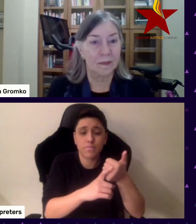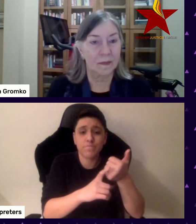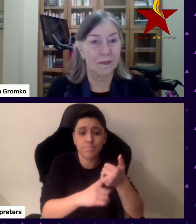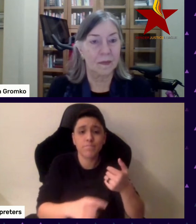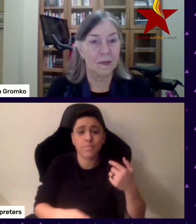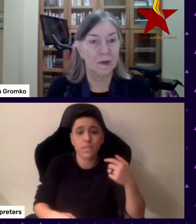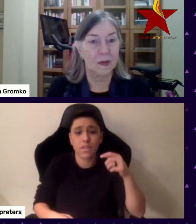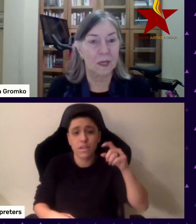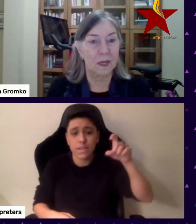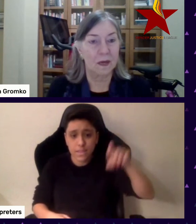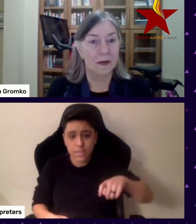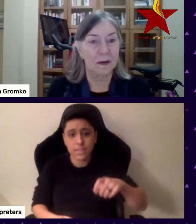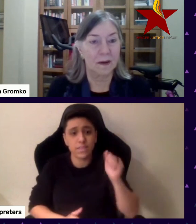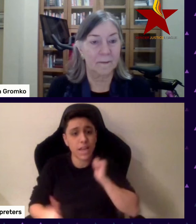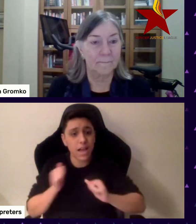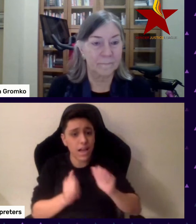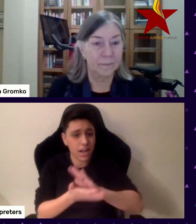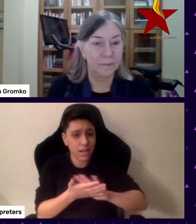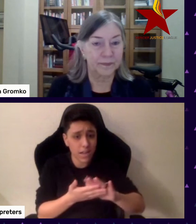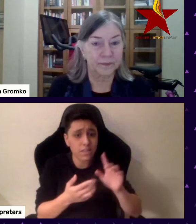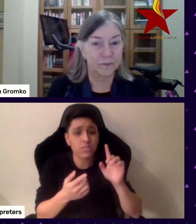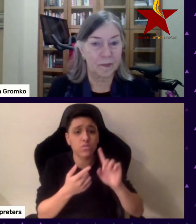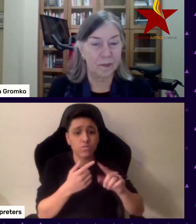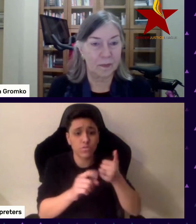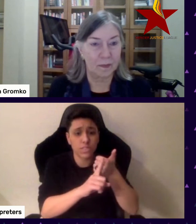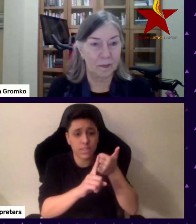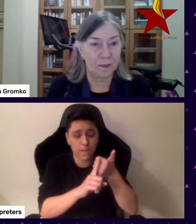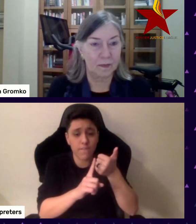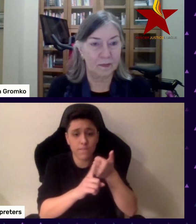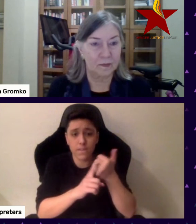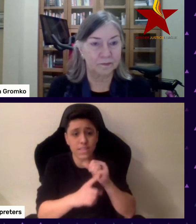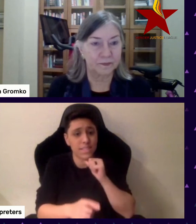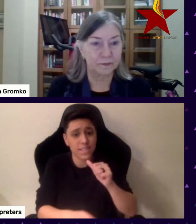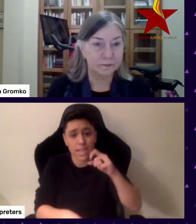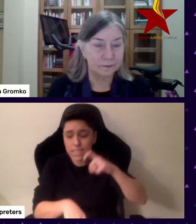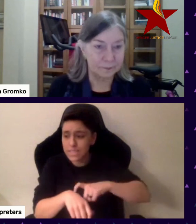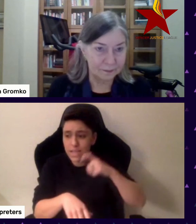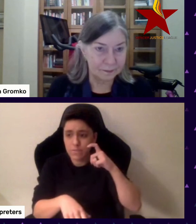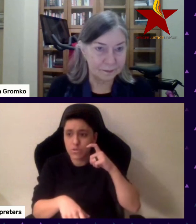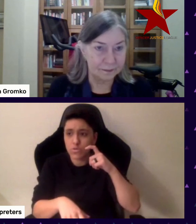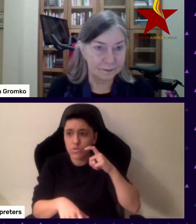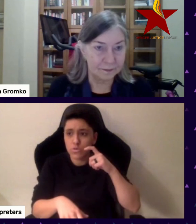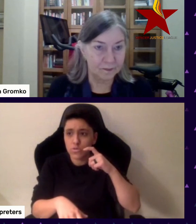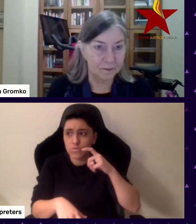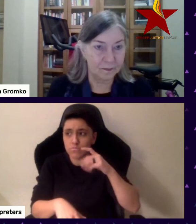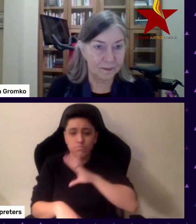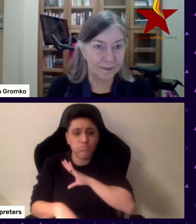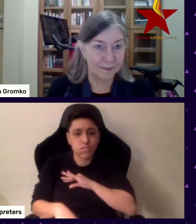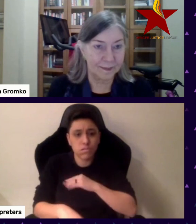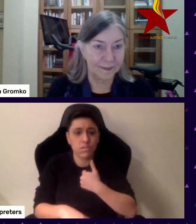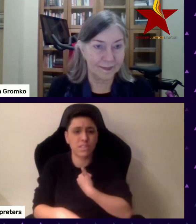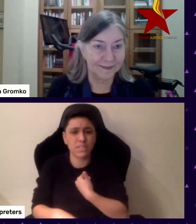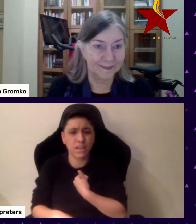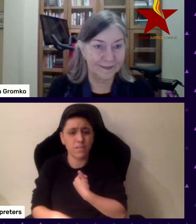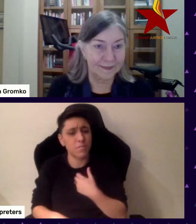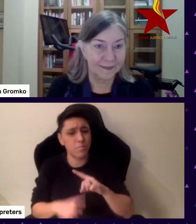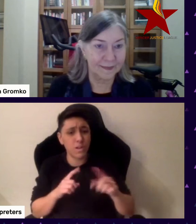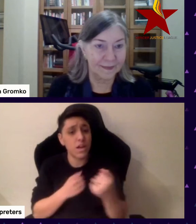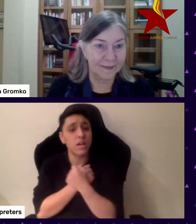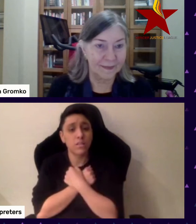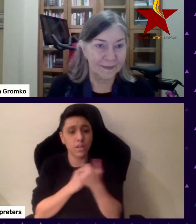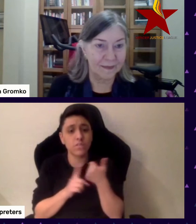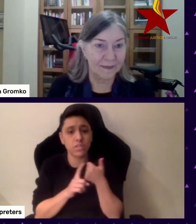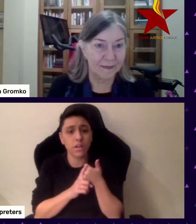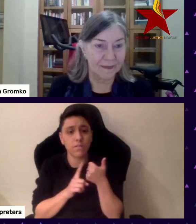anything. And so this is not the time to do that. And just love yourself and love everybody around you, those